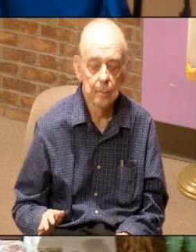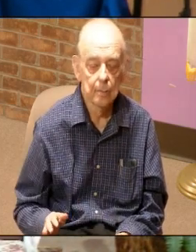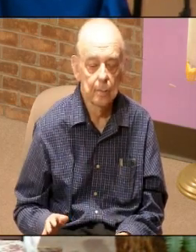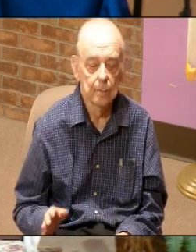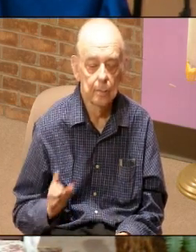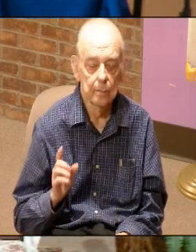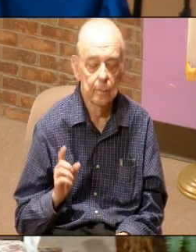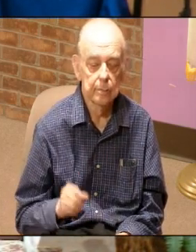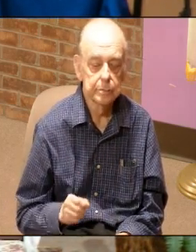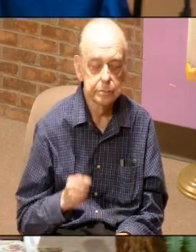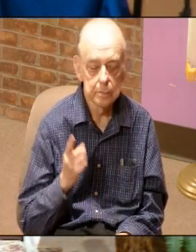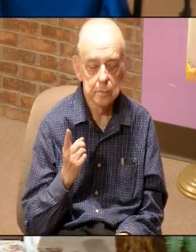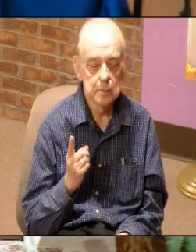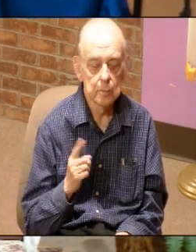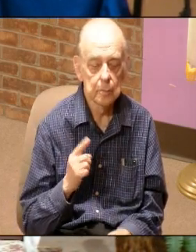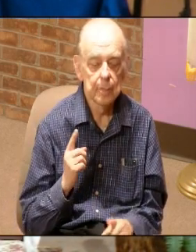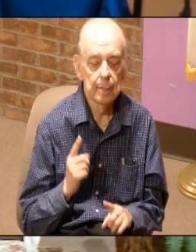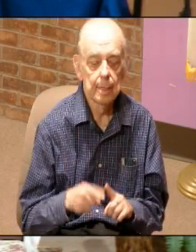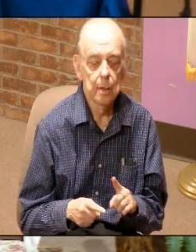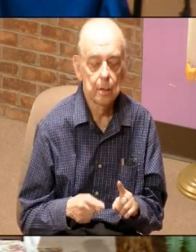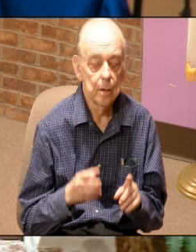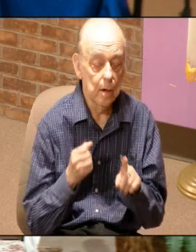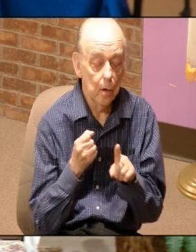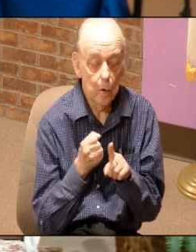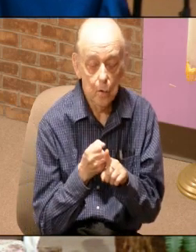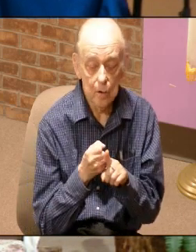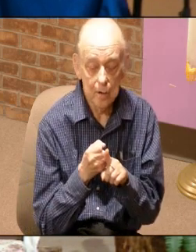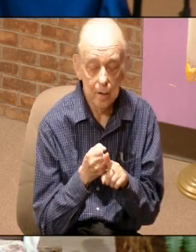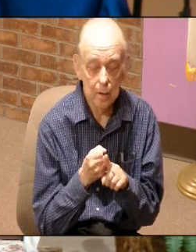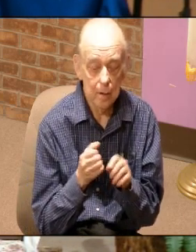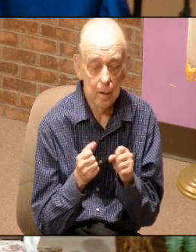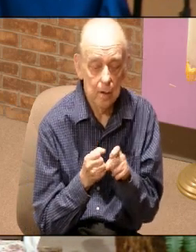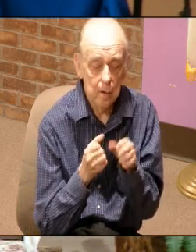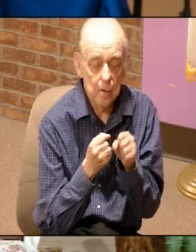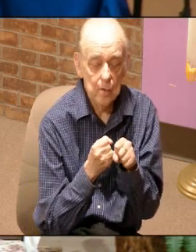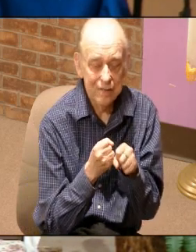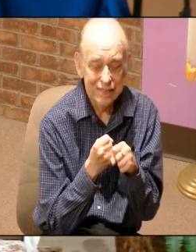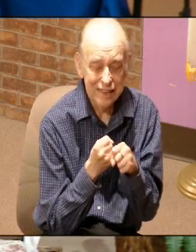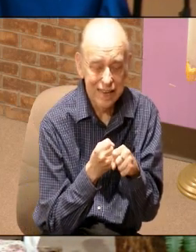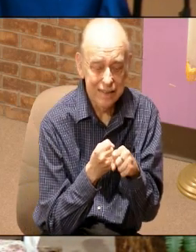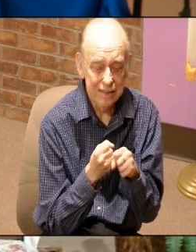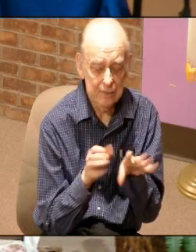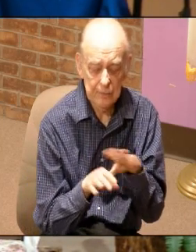and we need to understand that we can't just hold on to them with a tight fist.